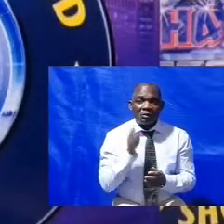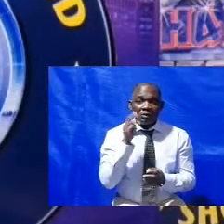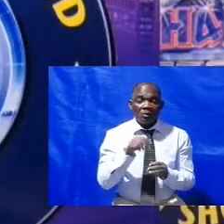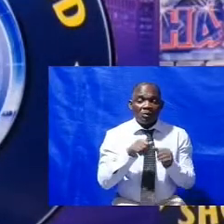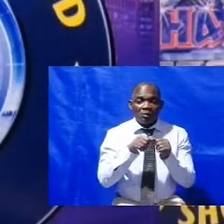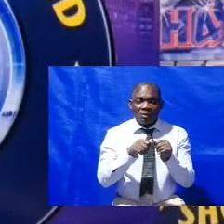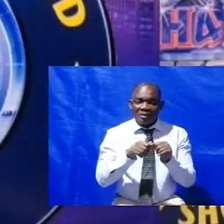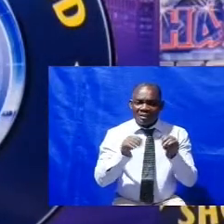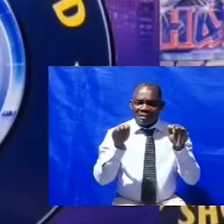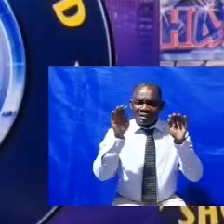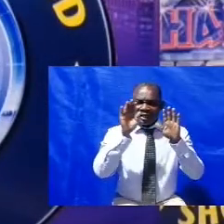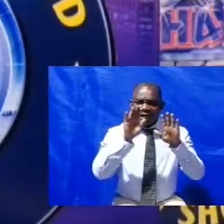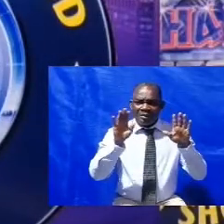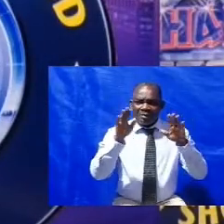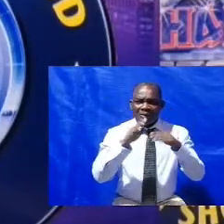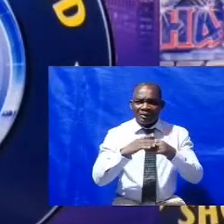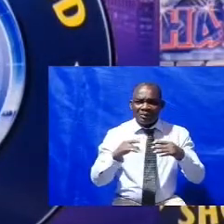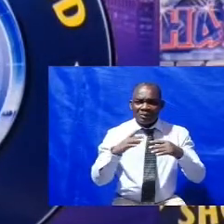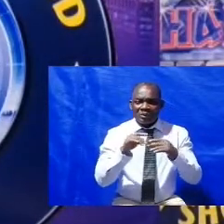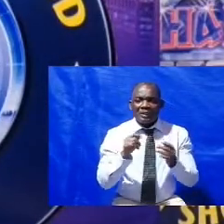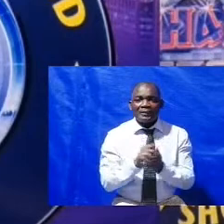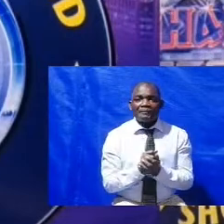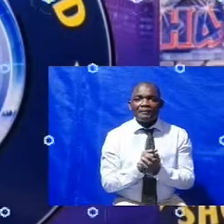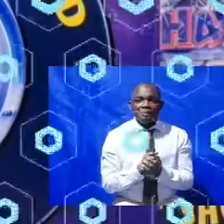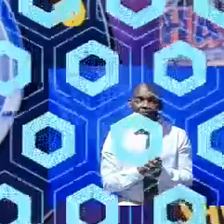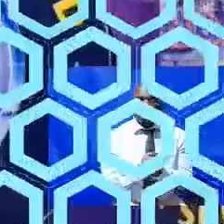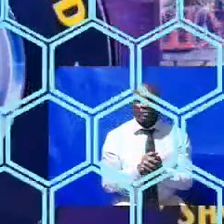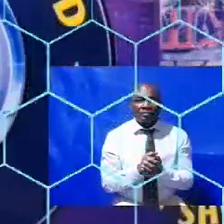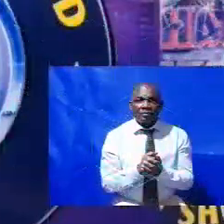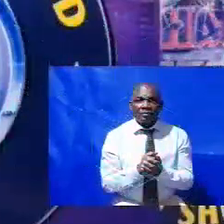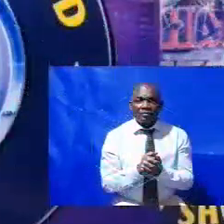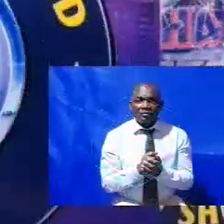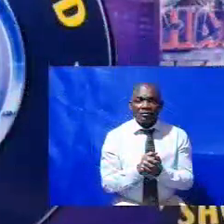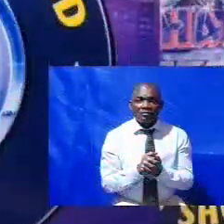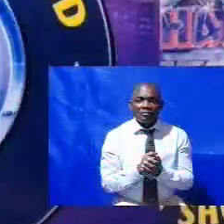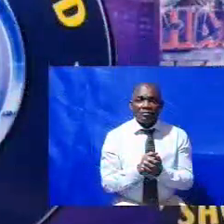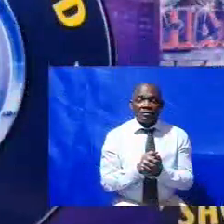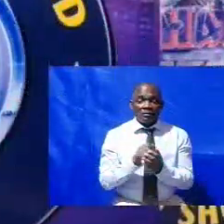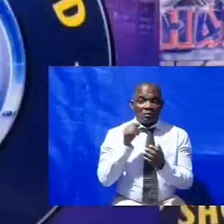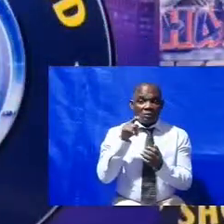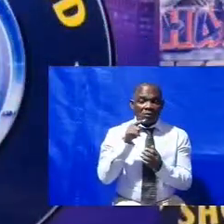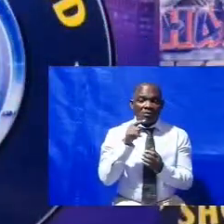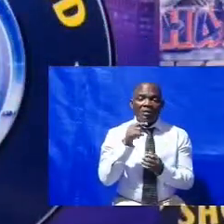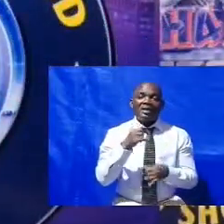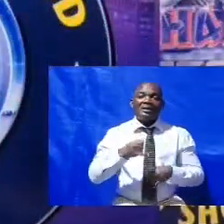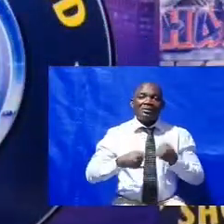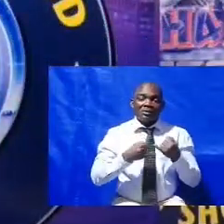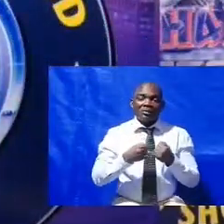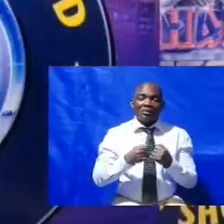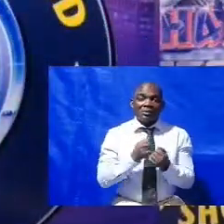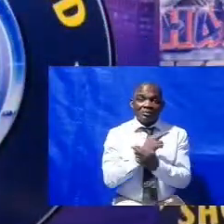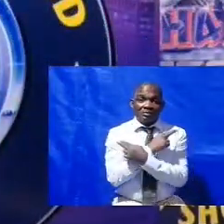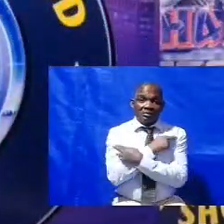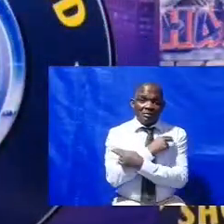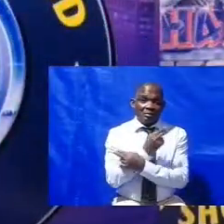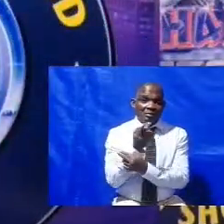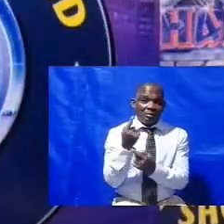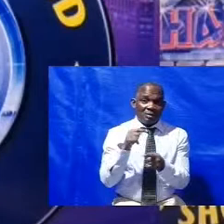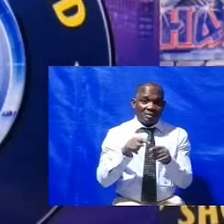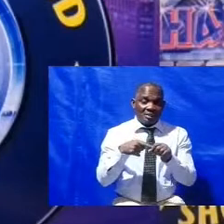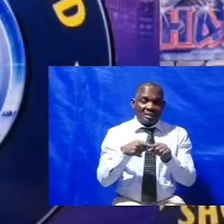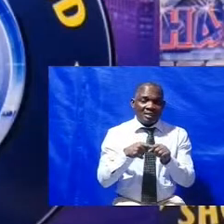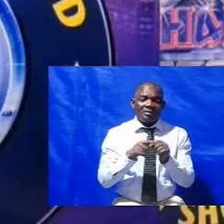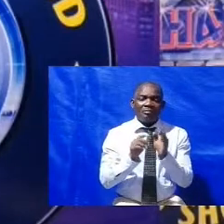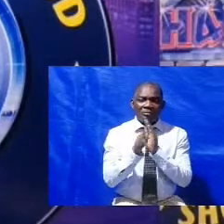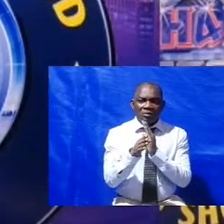that incredible, amazing story on the Helping Hand TV show today. I hope you enjoy it. We'll go for a break.